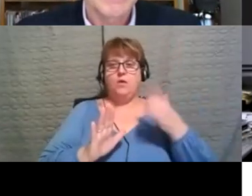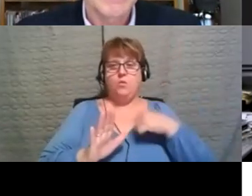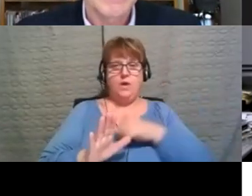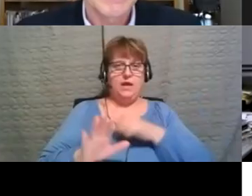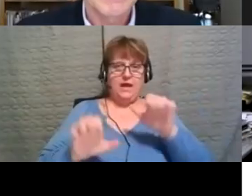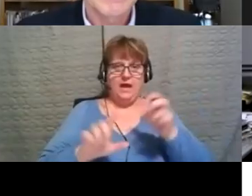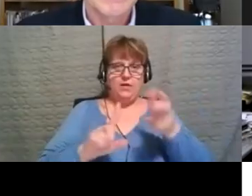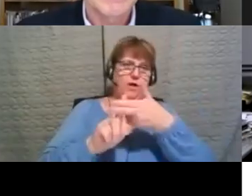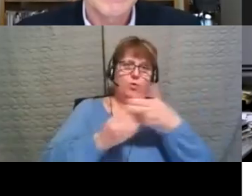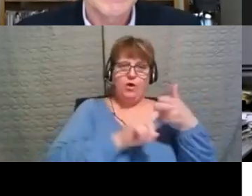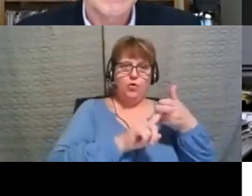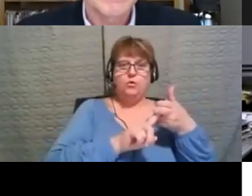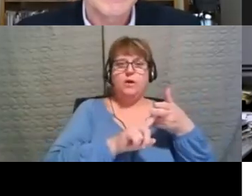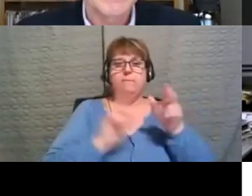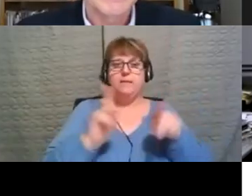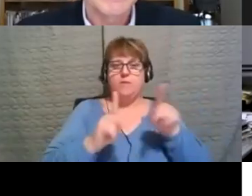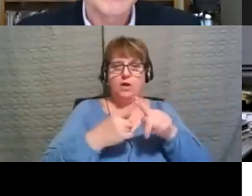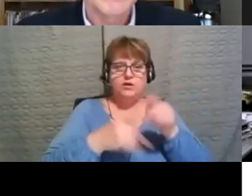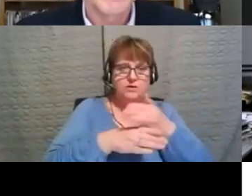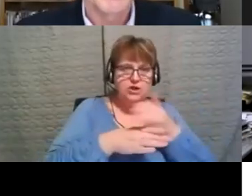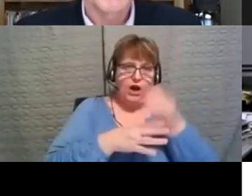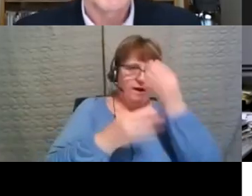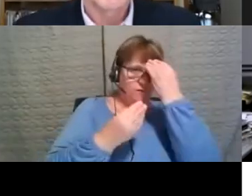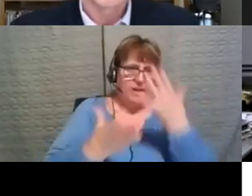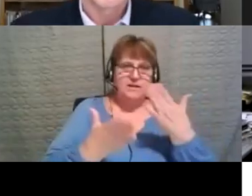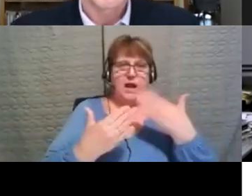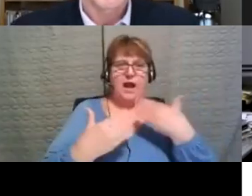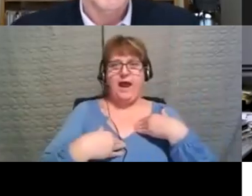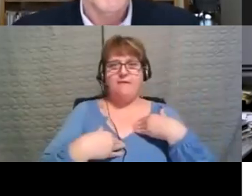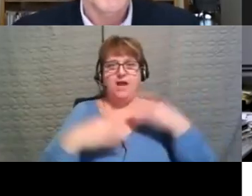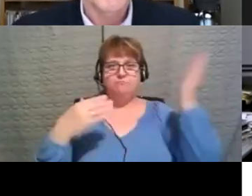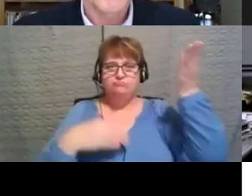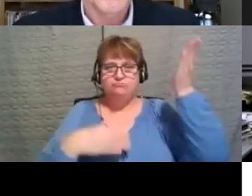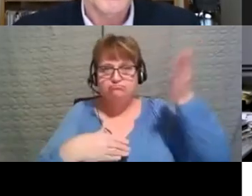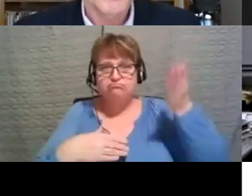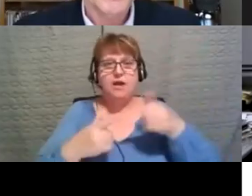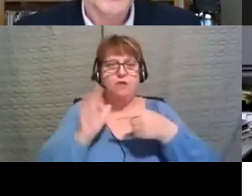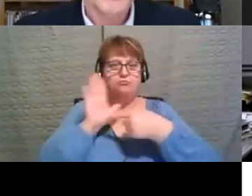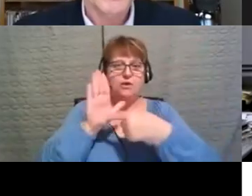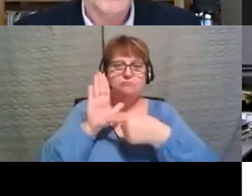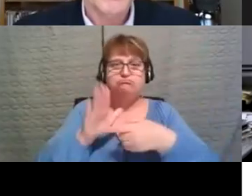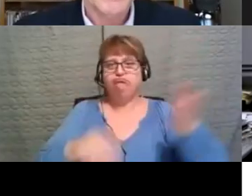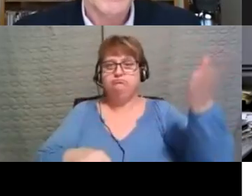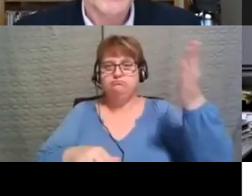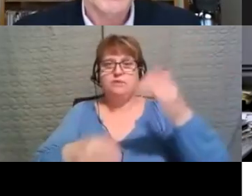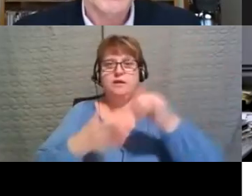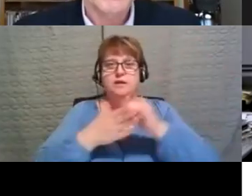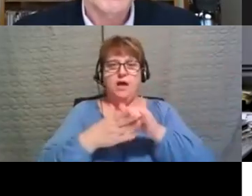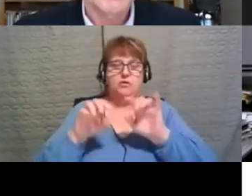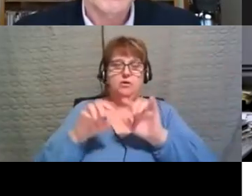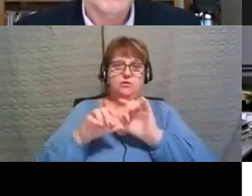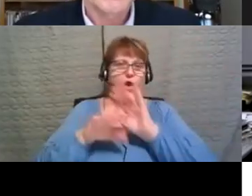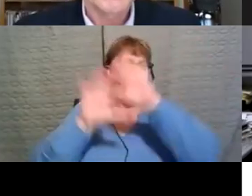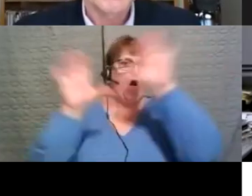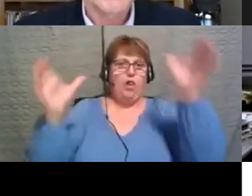said, like just share information, have joint lectures and presentations that span the globe. I know